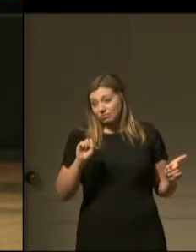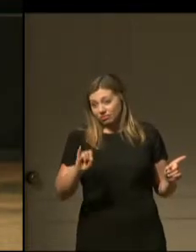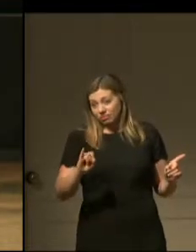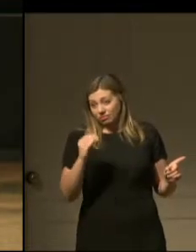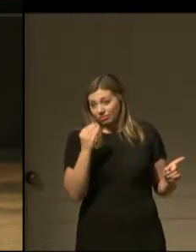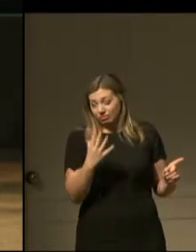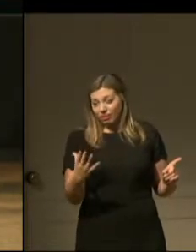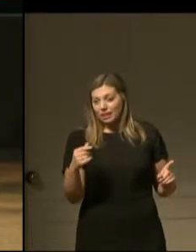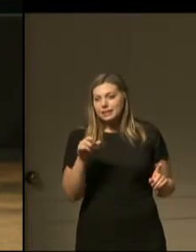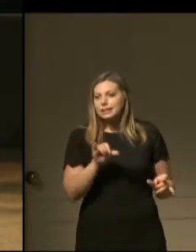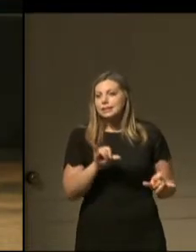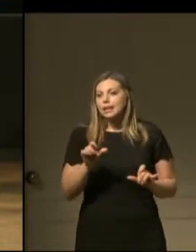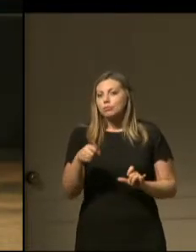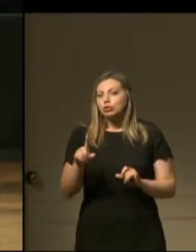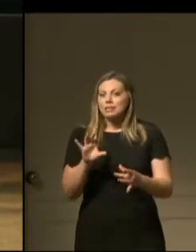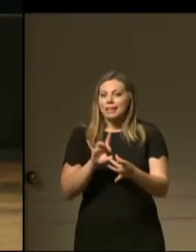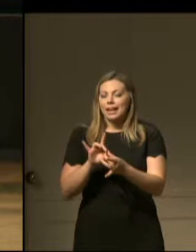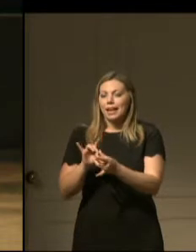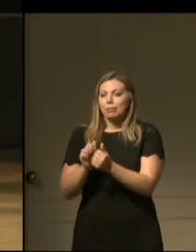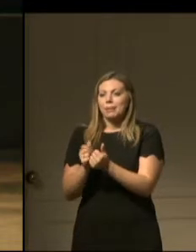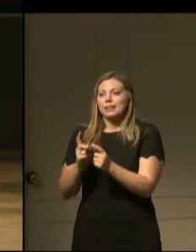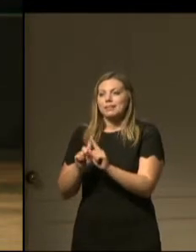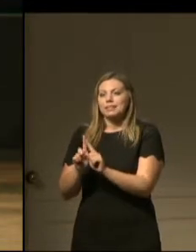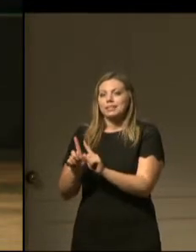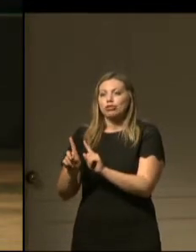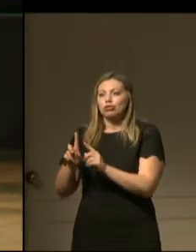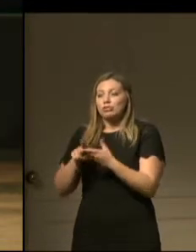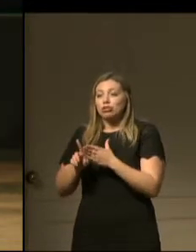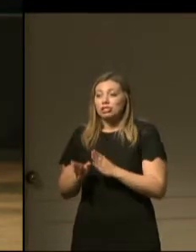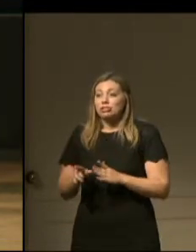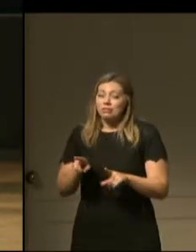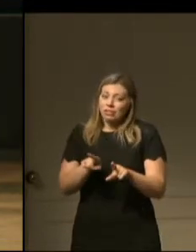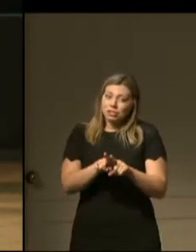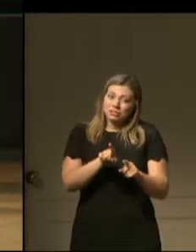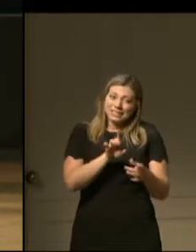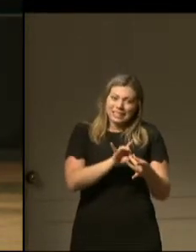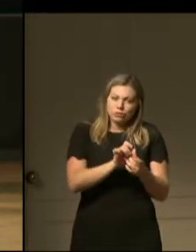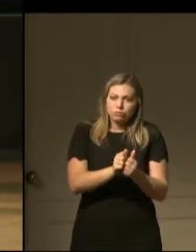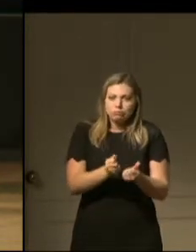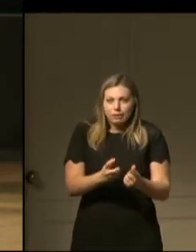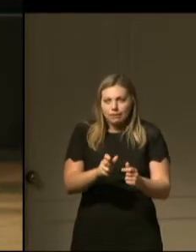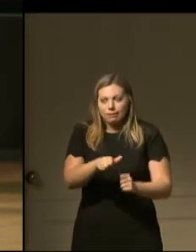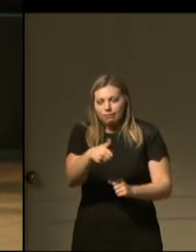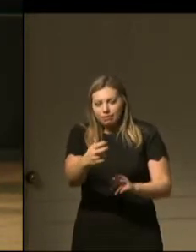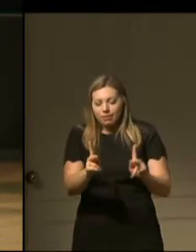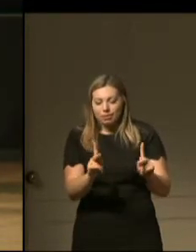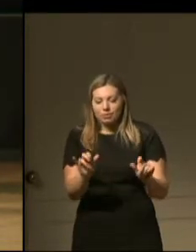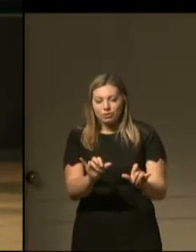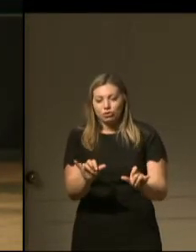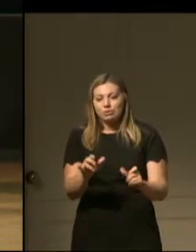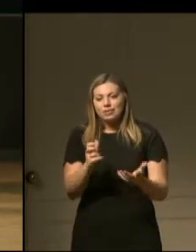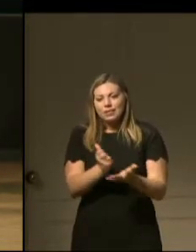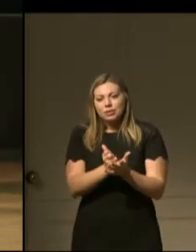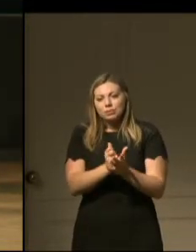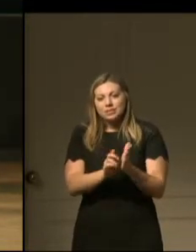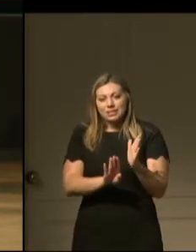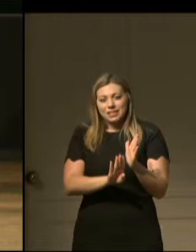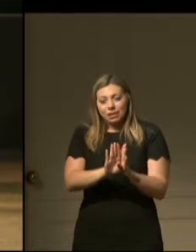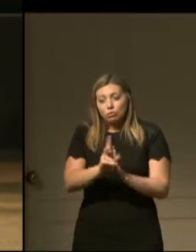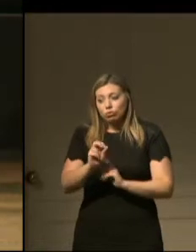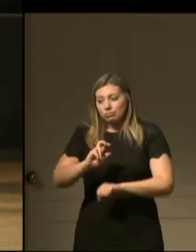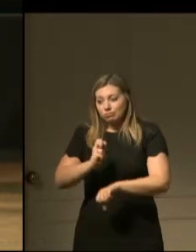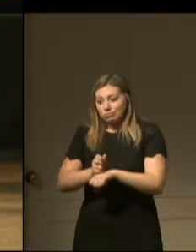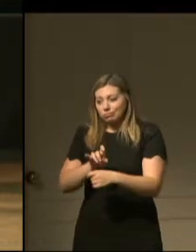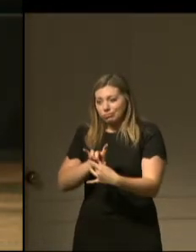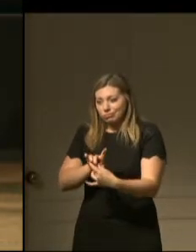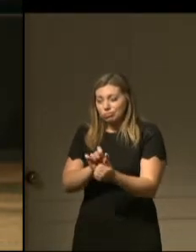is, in the same way that you're connected to lots and lots of researchers, you're connected to lots and lots of other people too. Helping to develop or establish